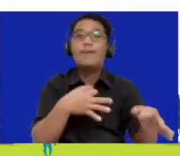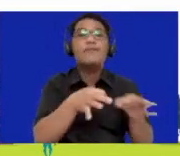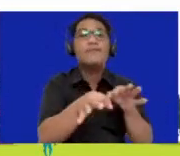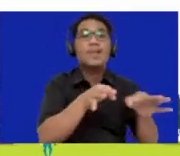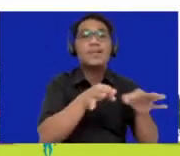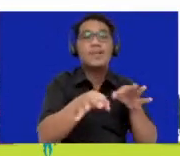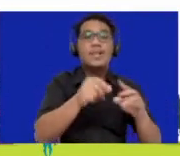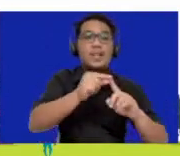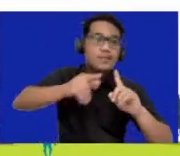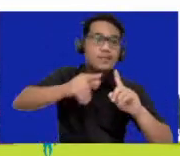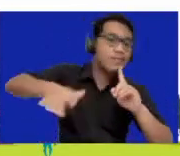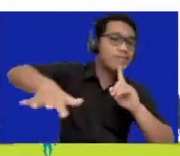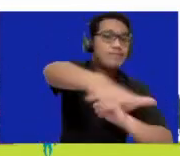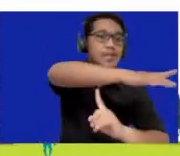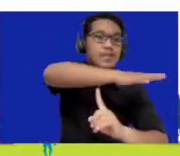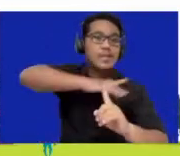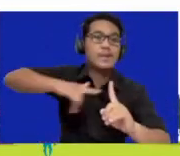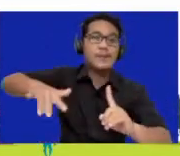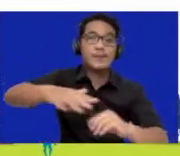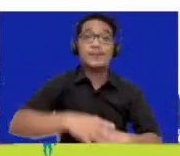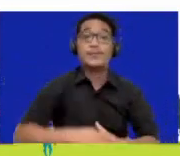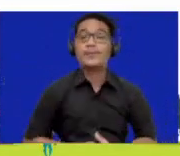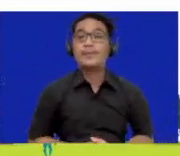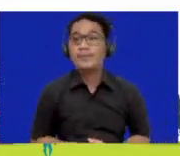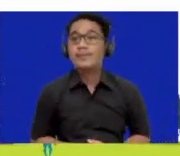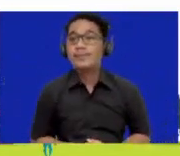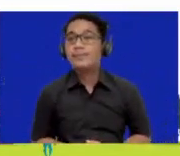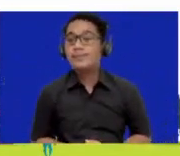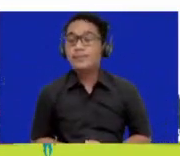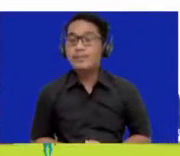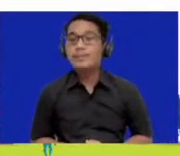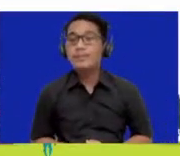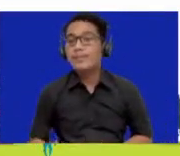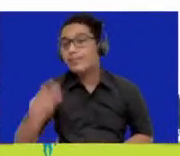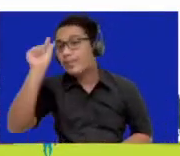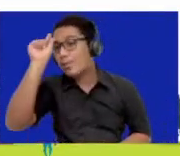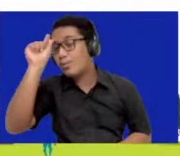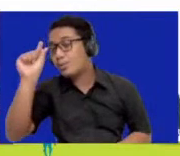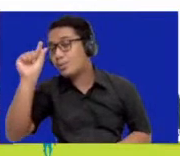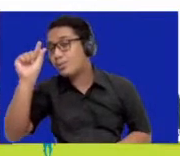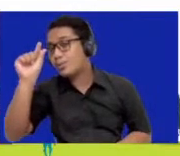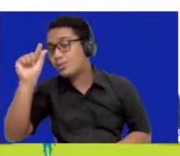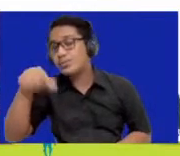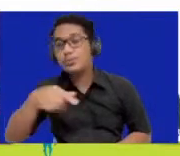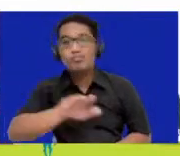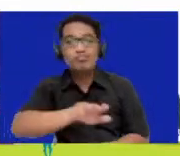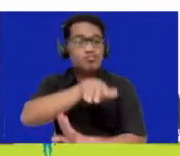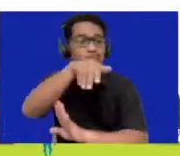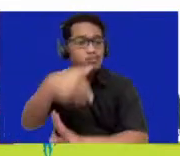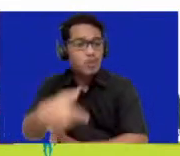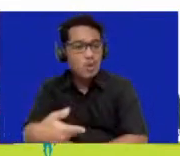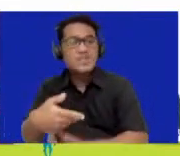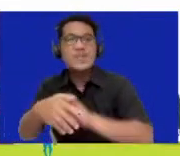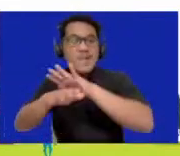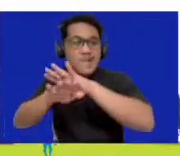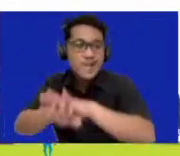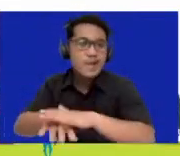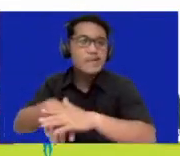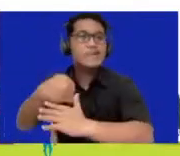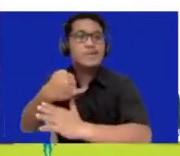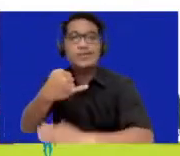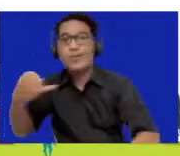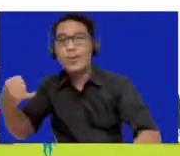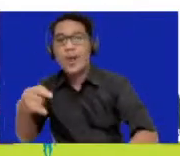in minimizing cyclone-related mortality is increasing community-level cyclone preparedness involving